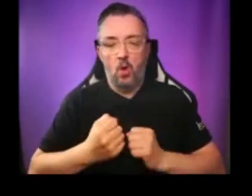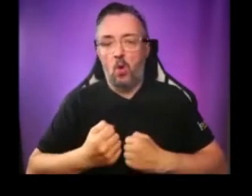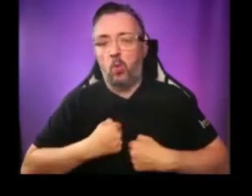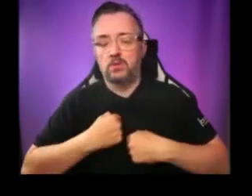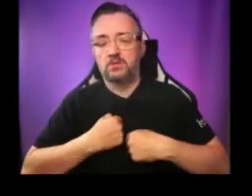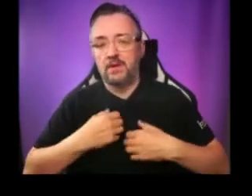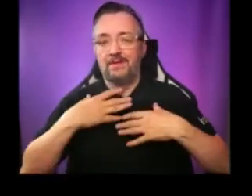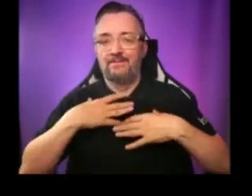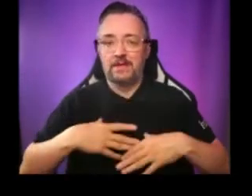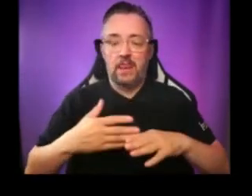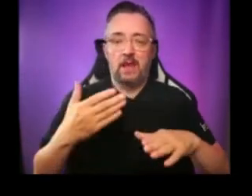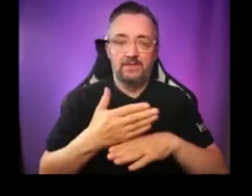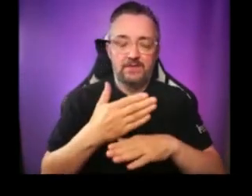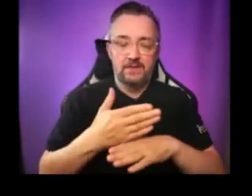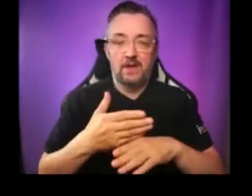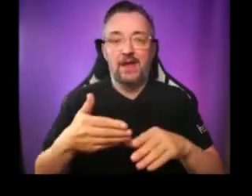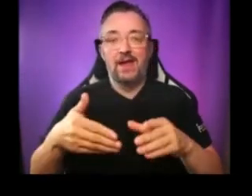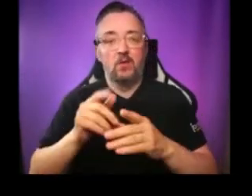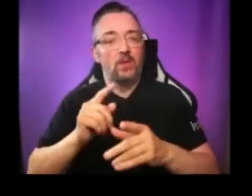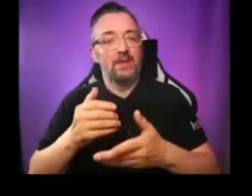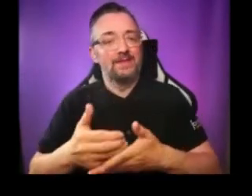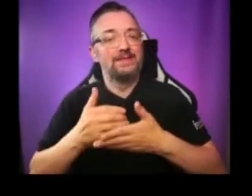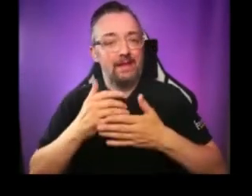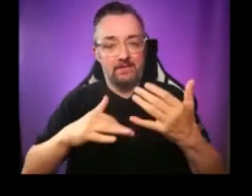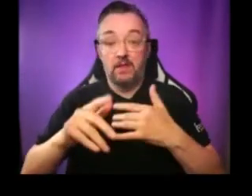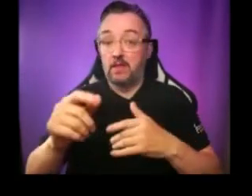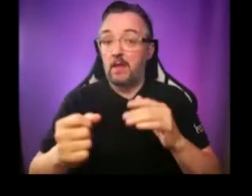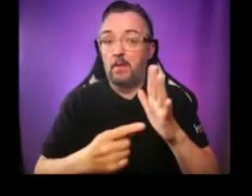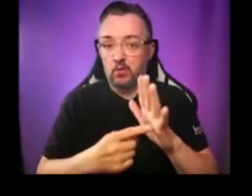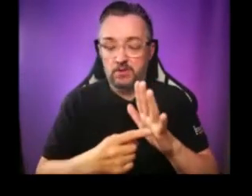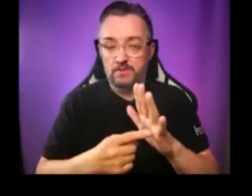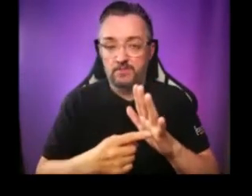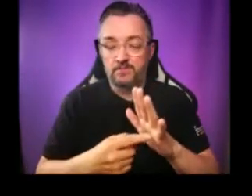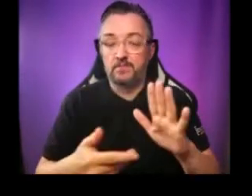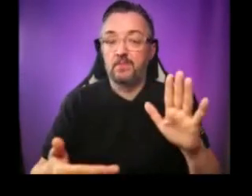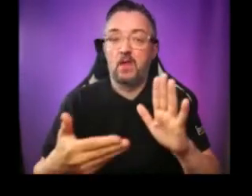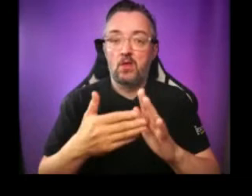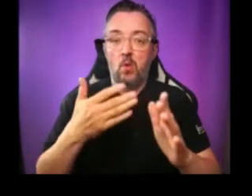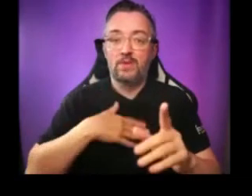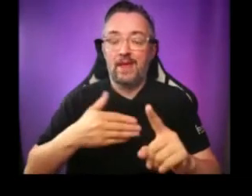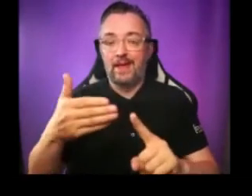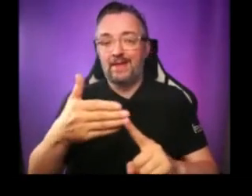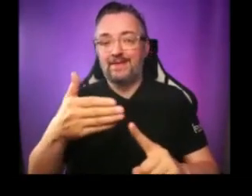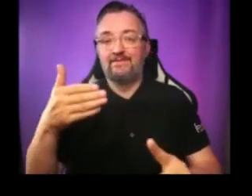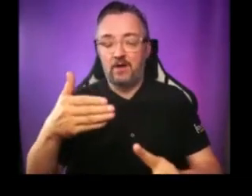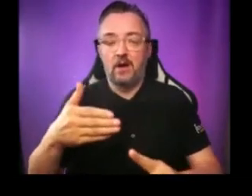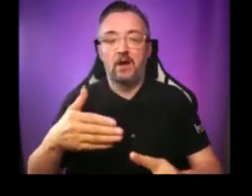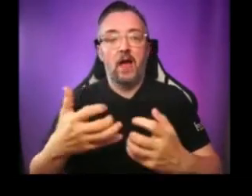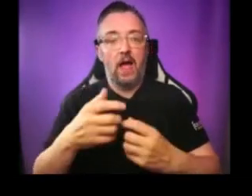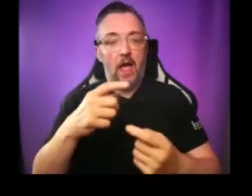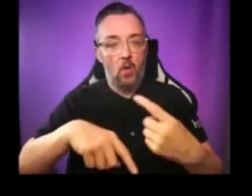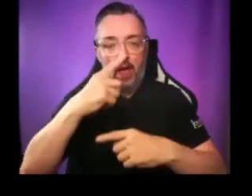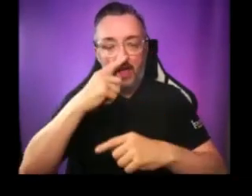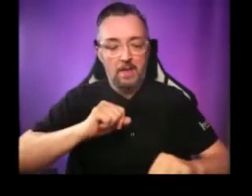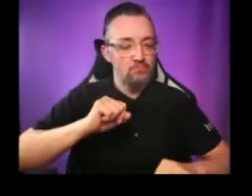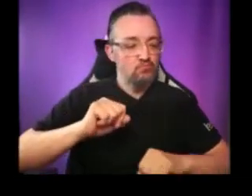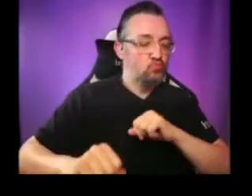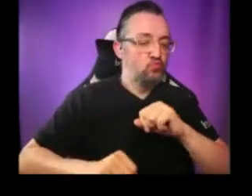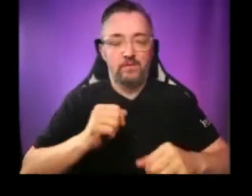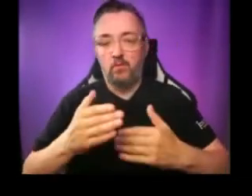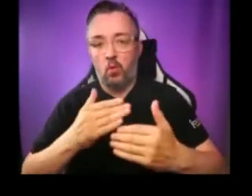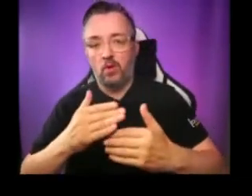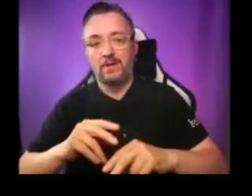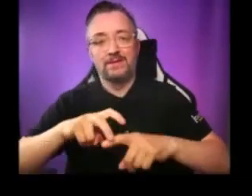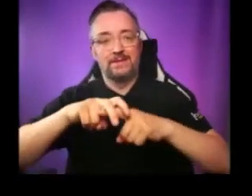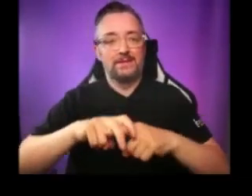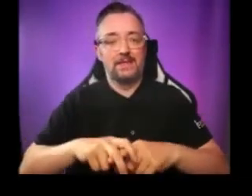data, as well as the safety around this, which is key, and also to identify the ways in which they can move more and sit less throughout their daily